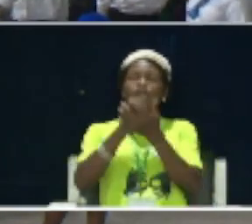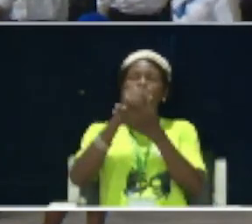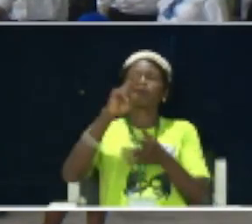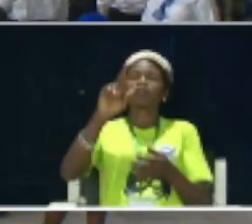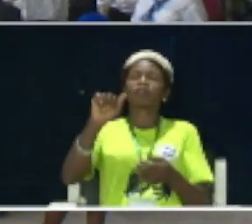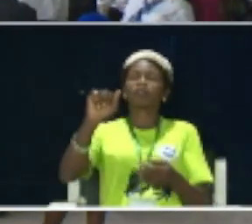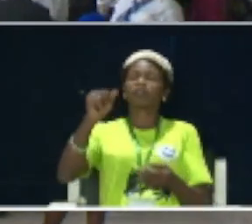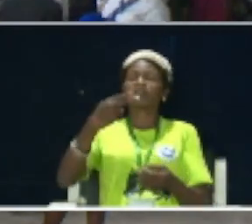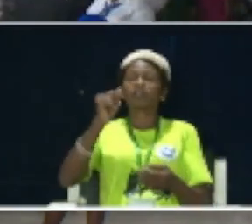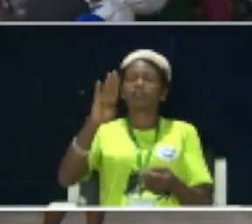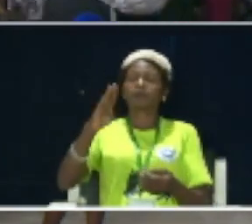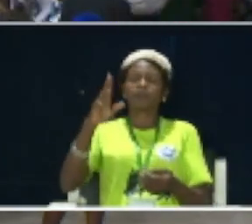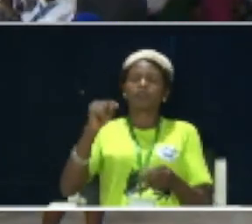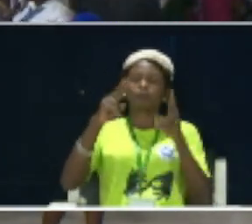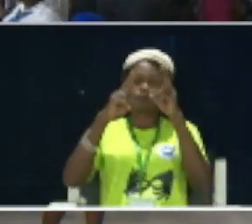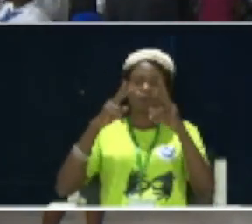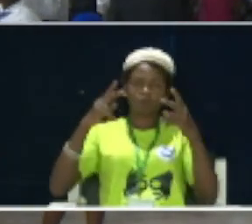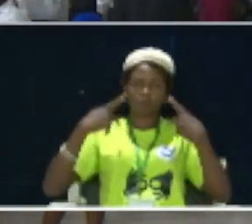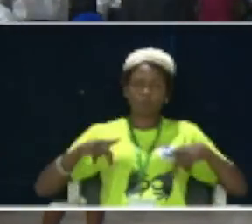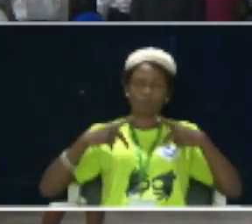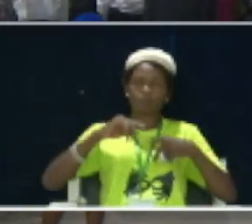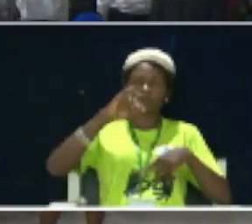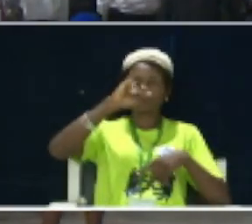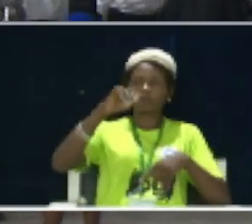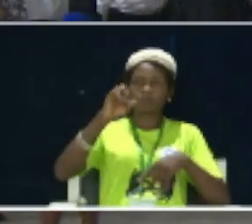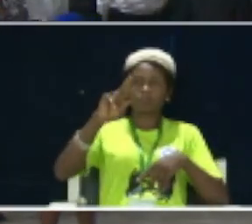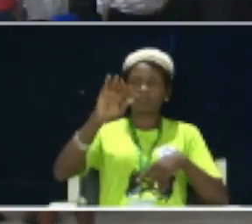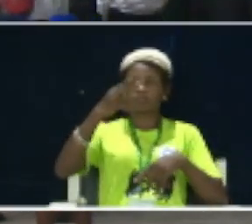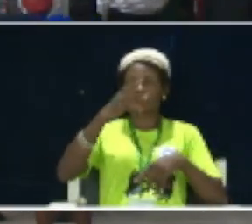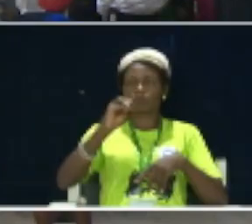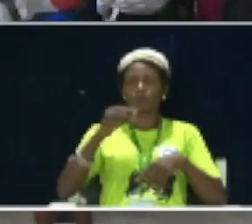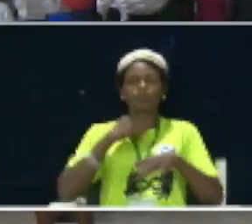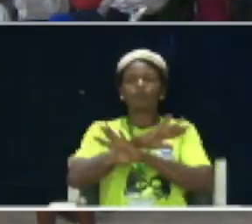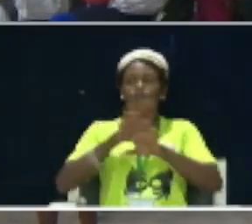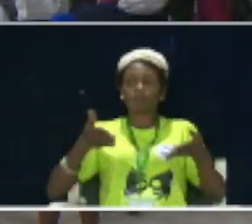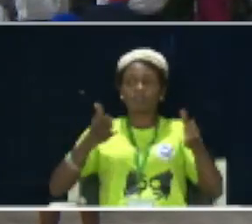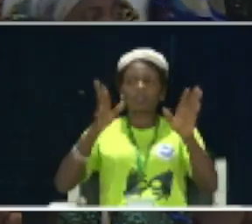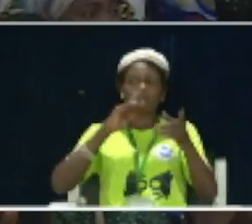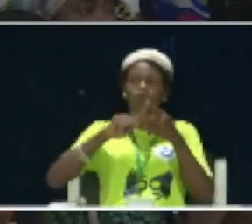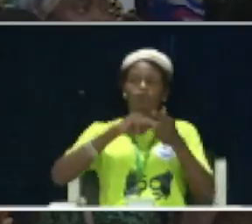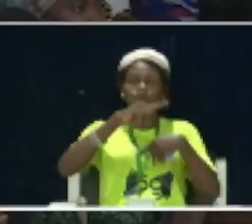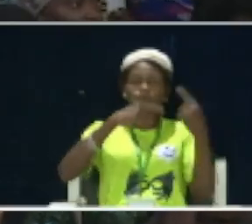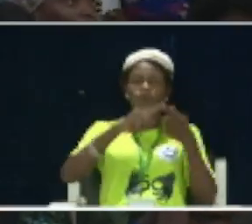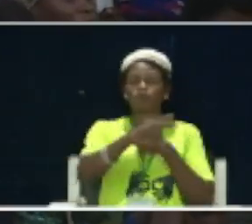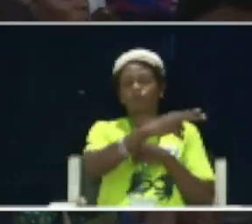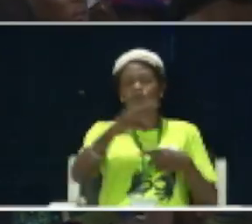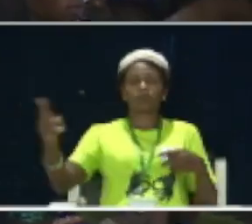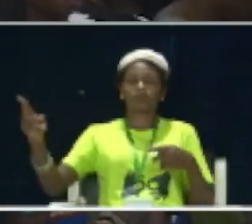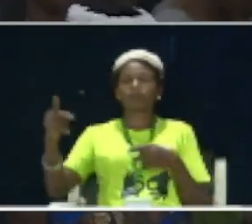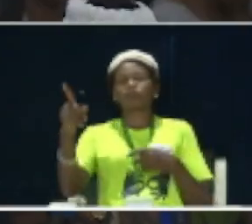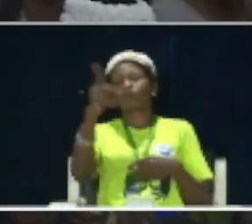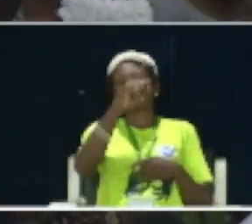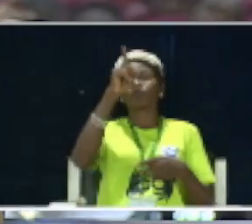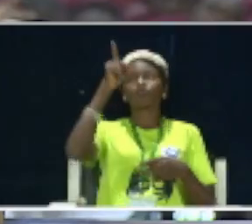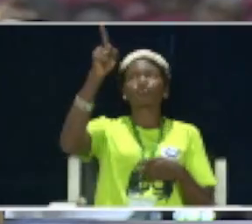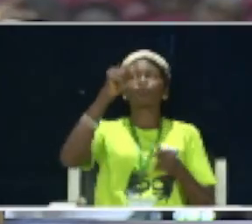the prostitute of Jericho, and you did not allow her to go to hell. You blessed her